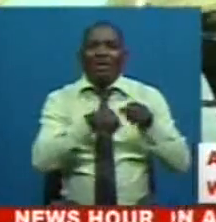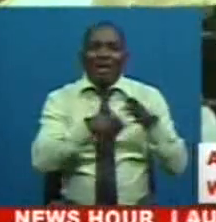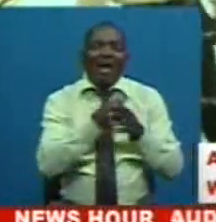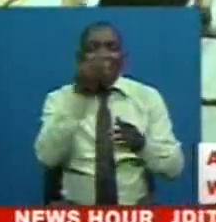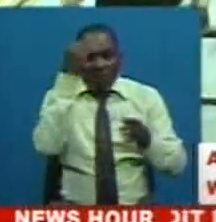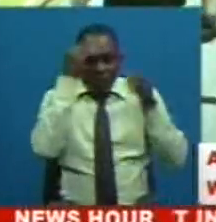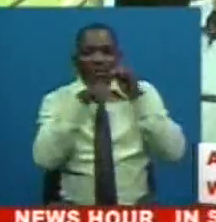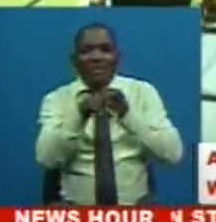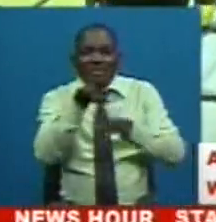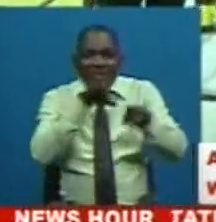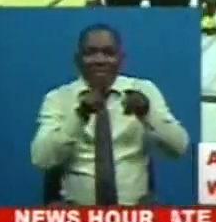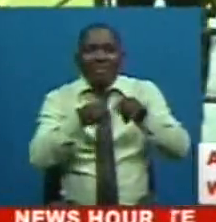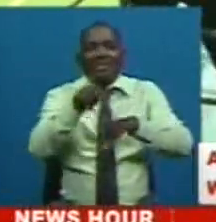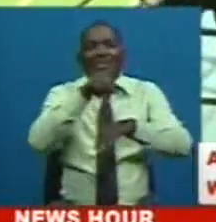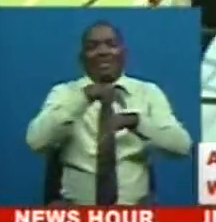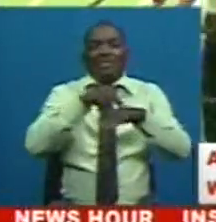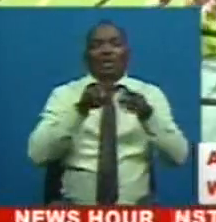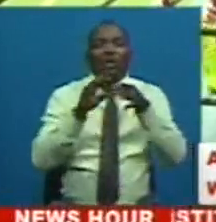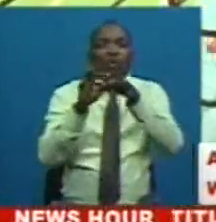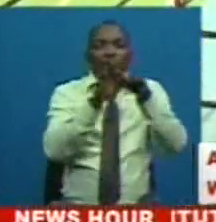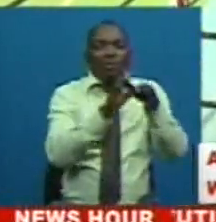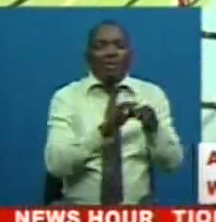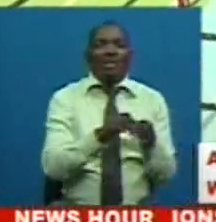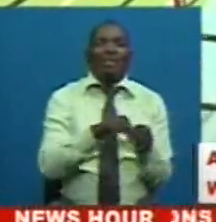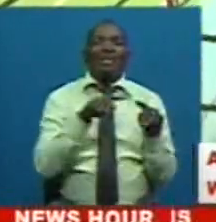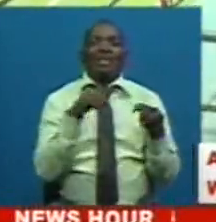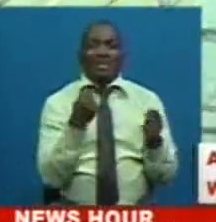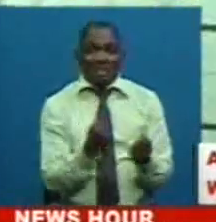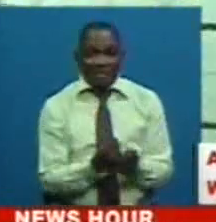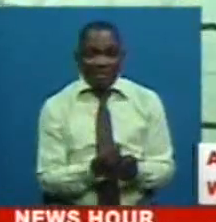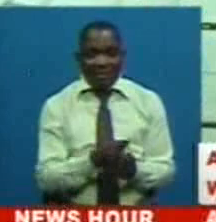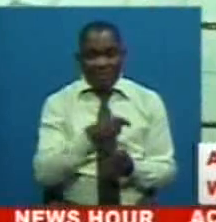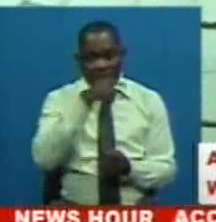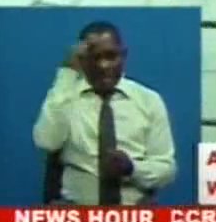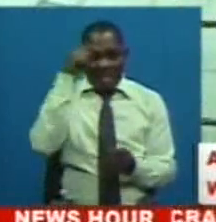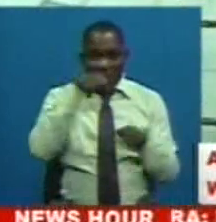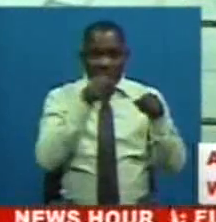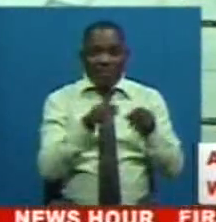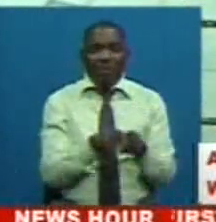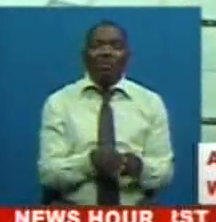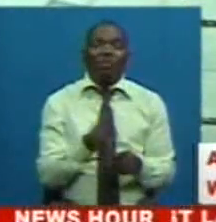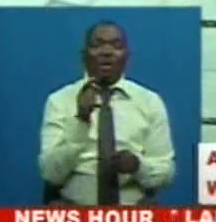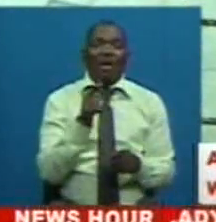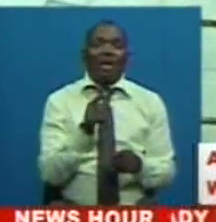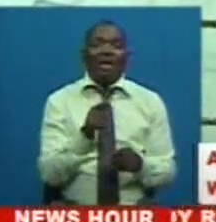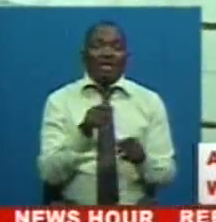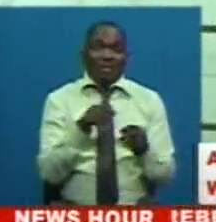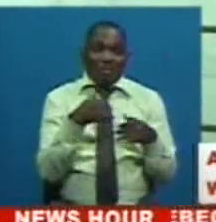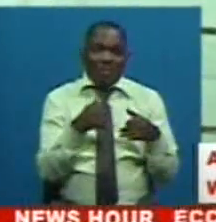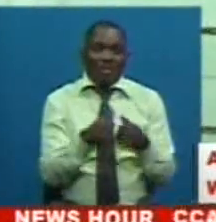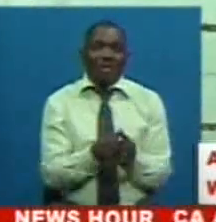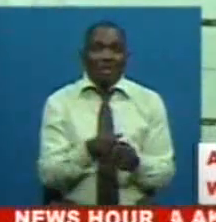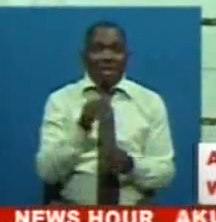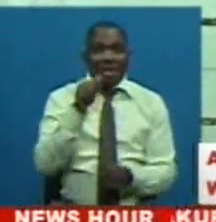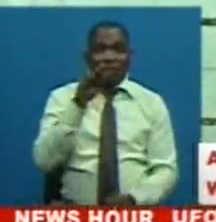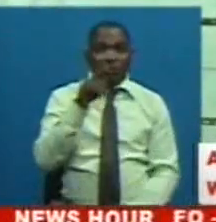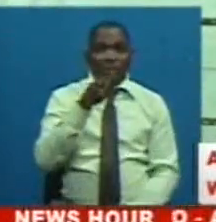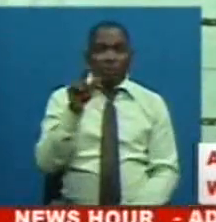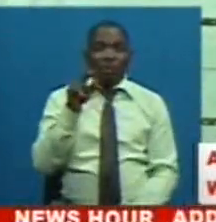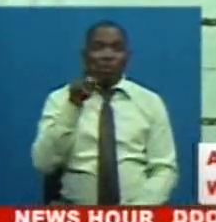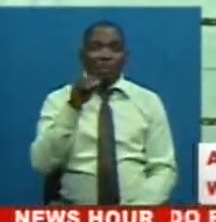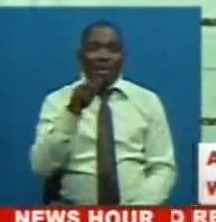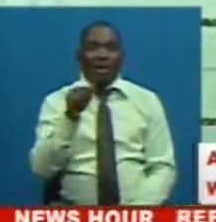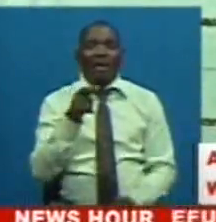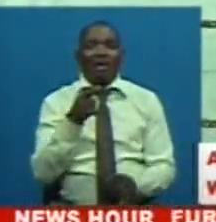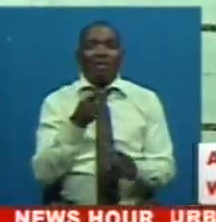for selection into the National Olympic Boxing Team, the Black Bombers. In one of the contests, Abdul Wahid Omar